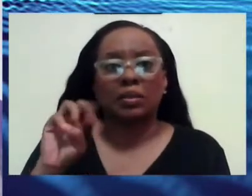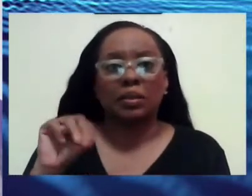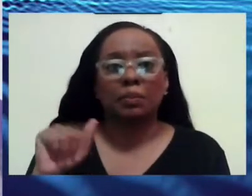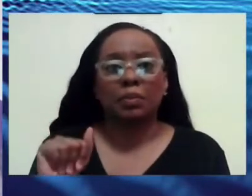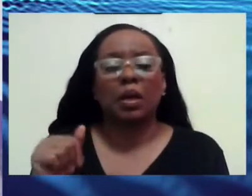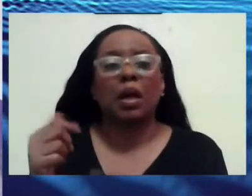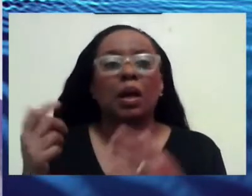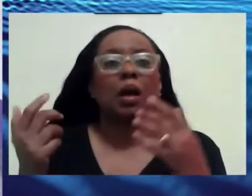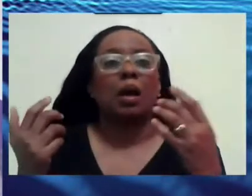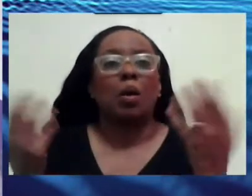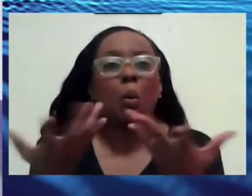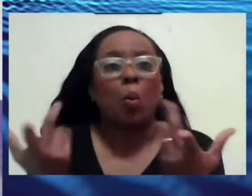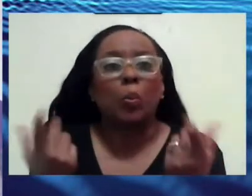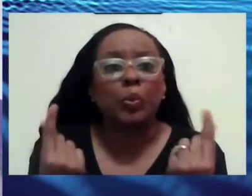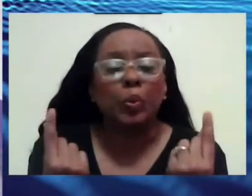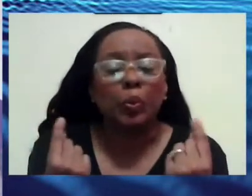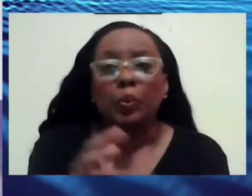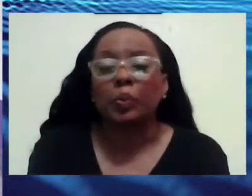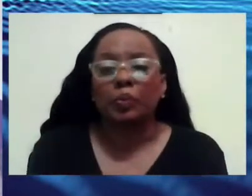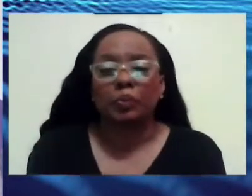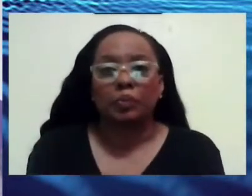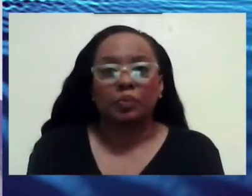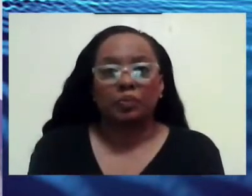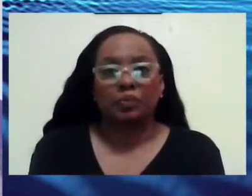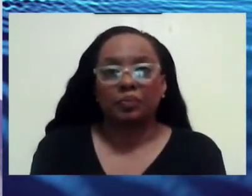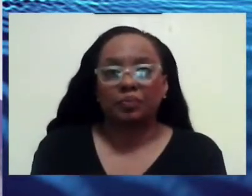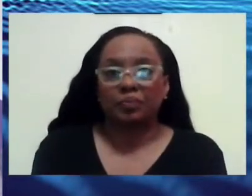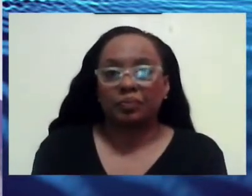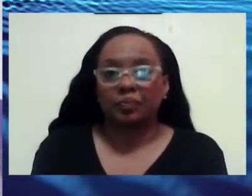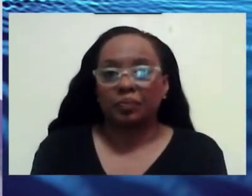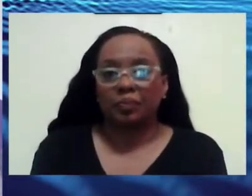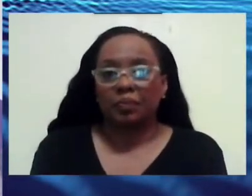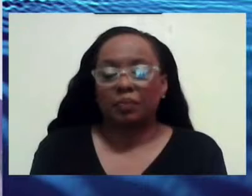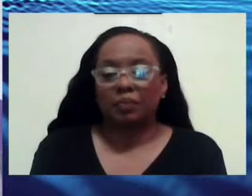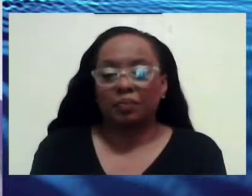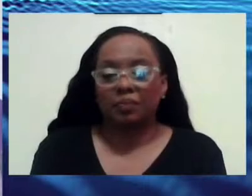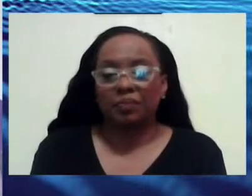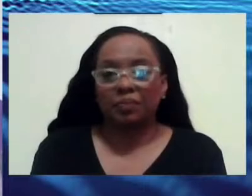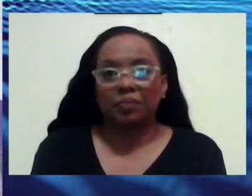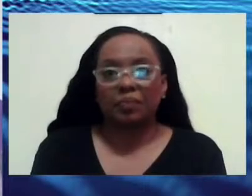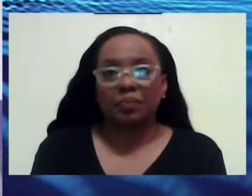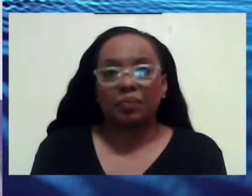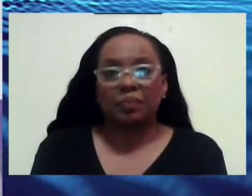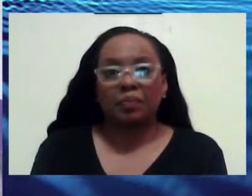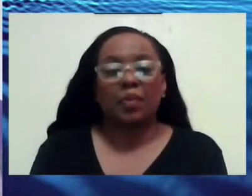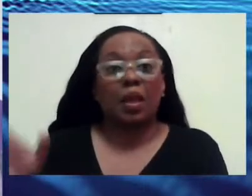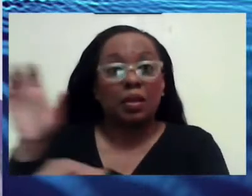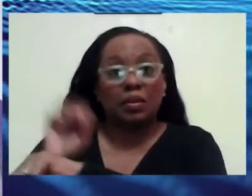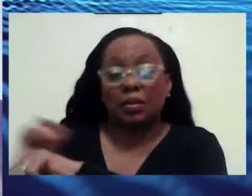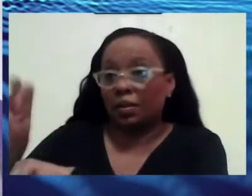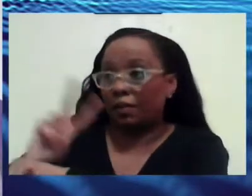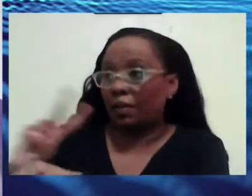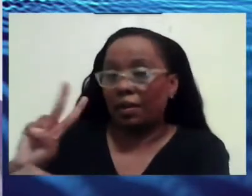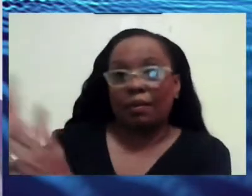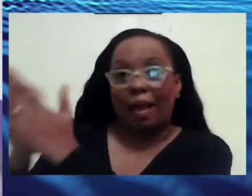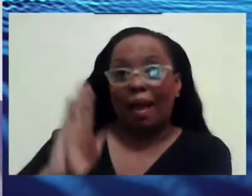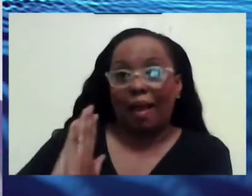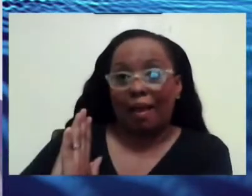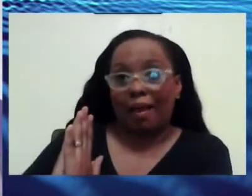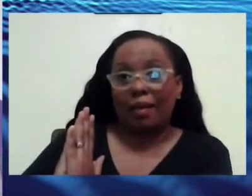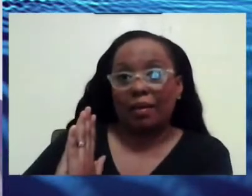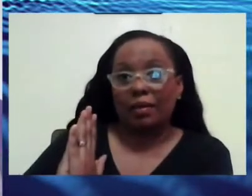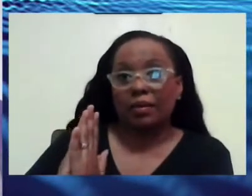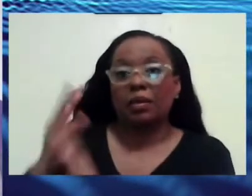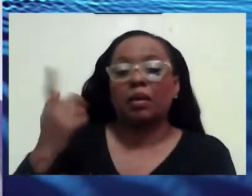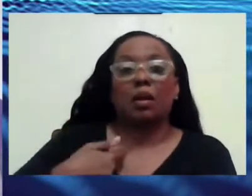weekend. And at the request of the government of St. Vincent and the Grenadines, we have mobilized a detailed